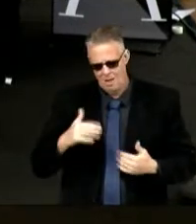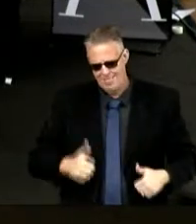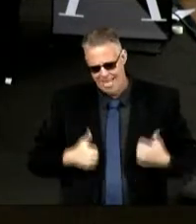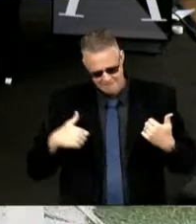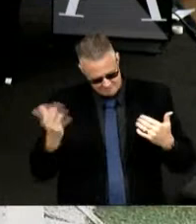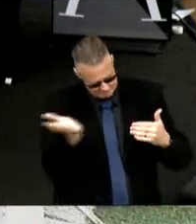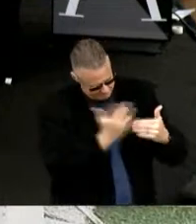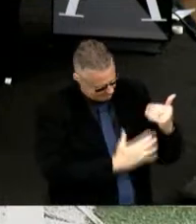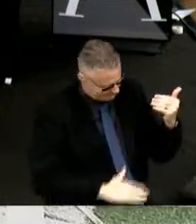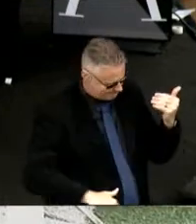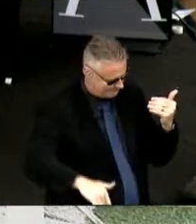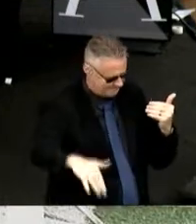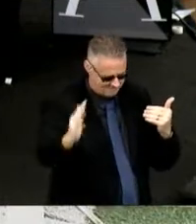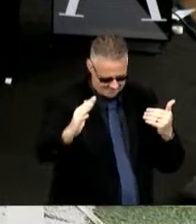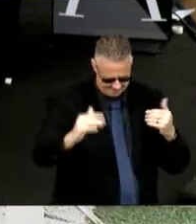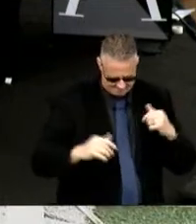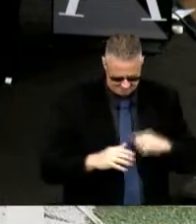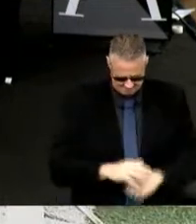lives.